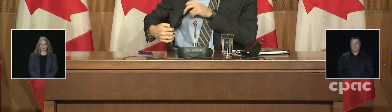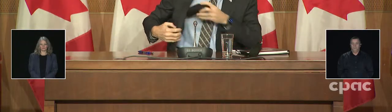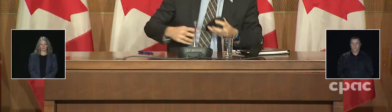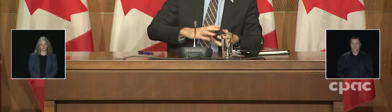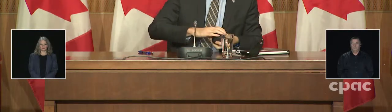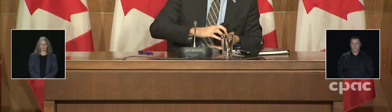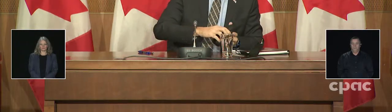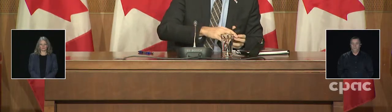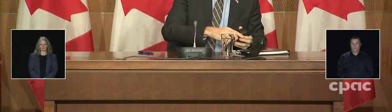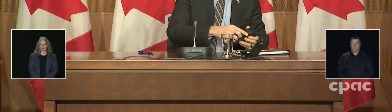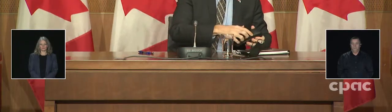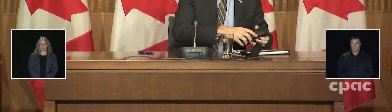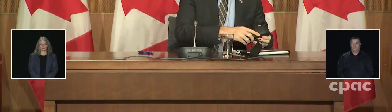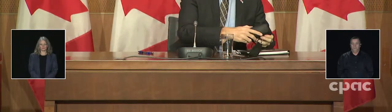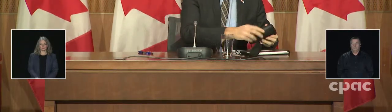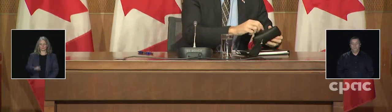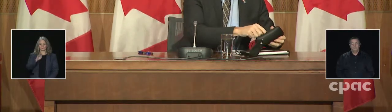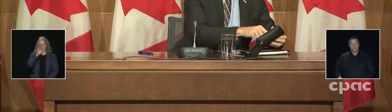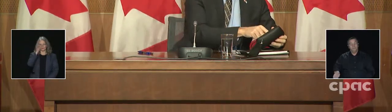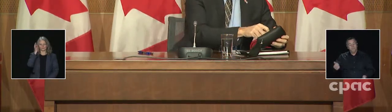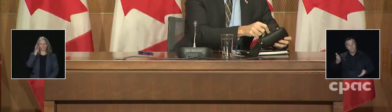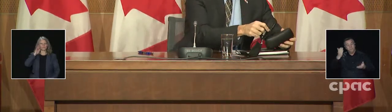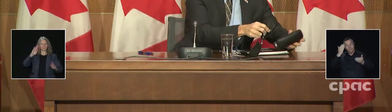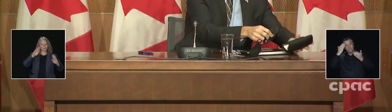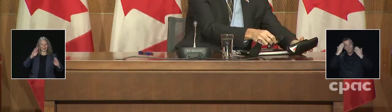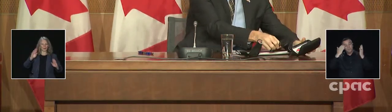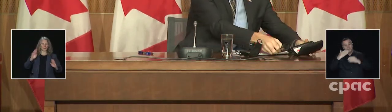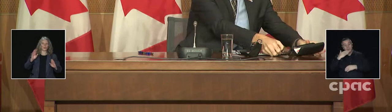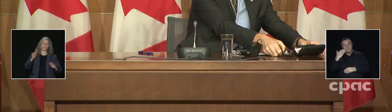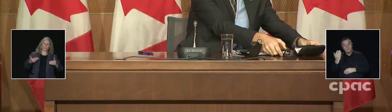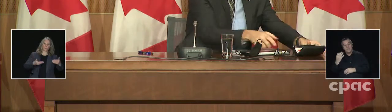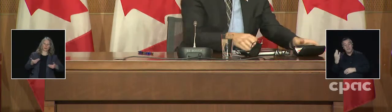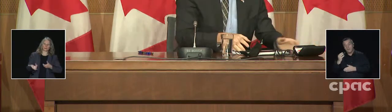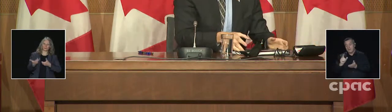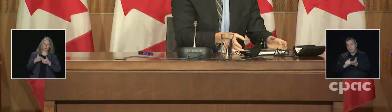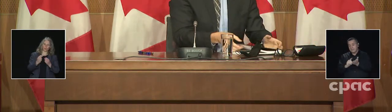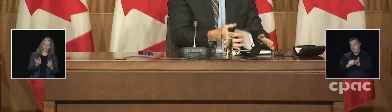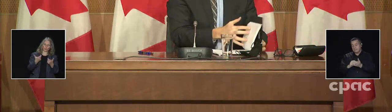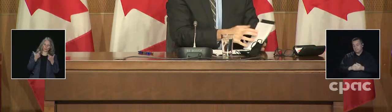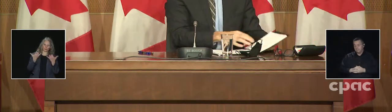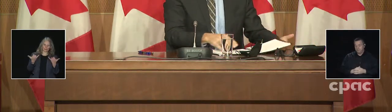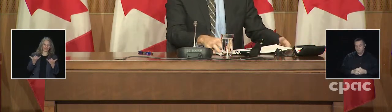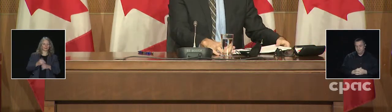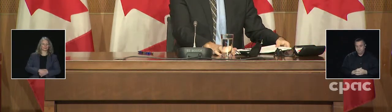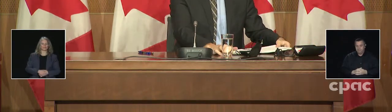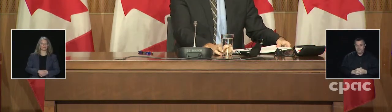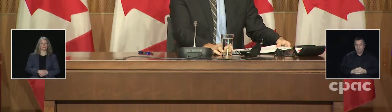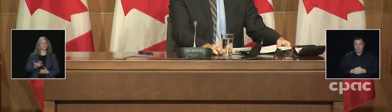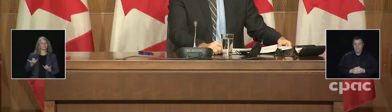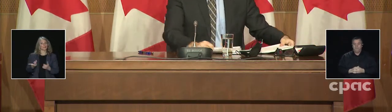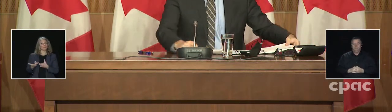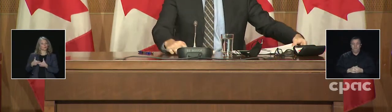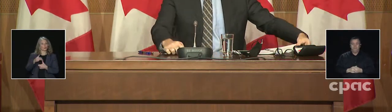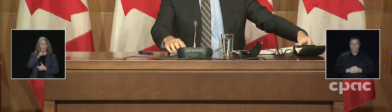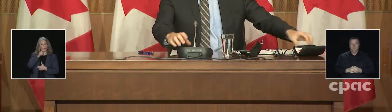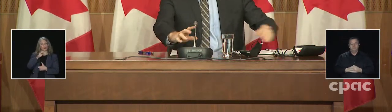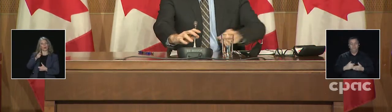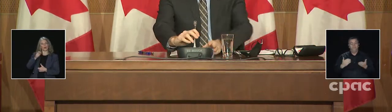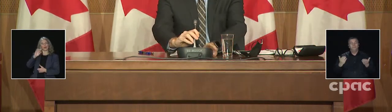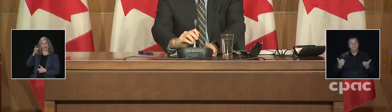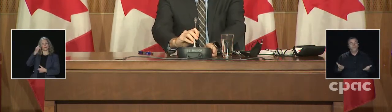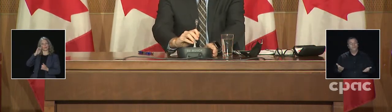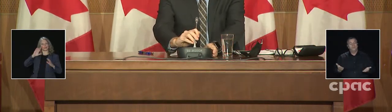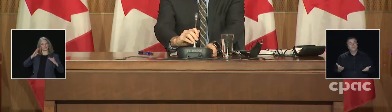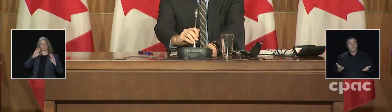Okay. Bonjour et bienvenue à cette conférence de presse. I'm Elizabeth Thompson with CBC News. With us today, we have the Health Minister,